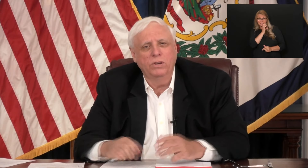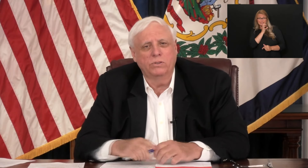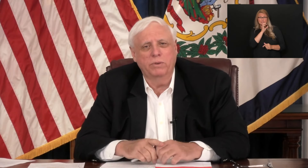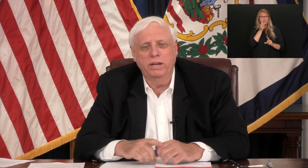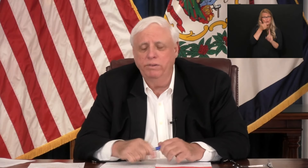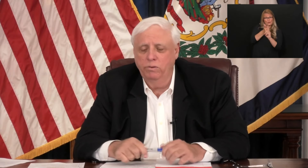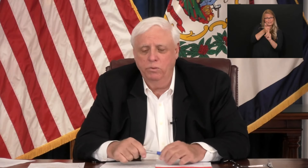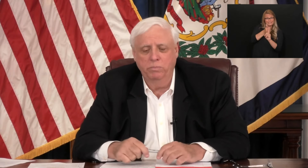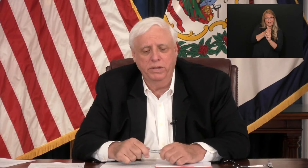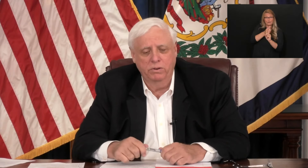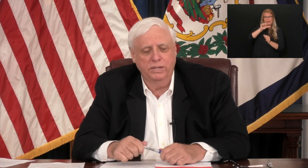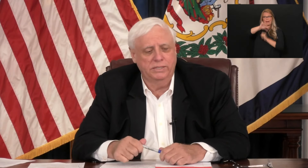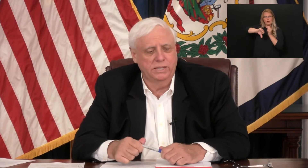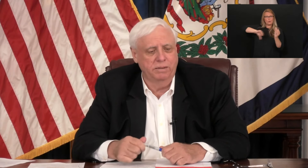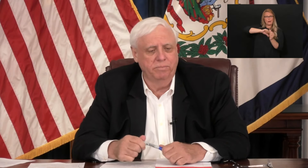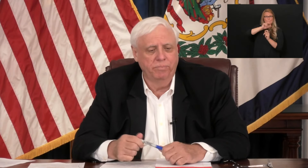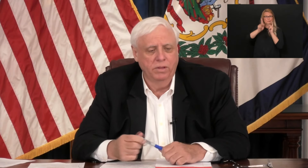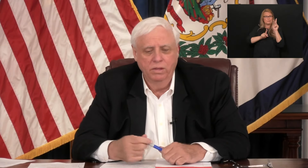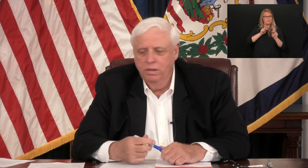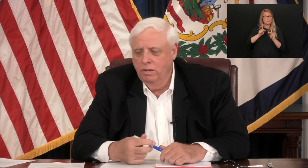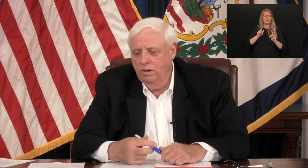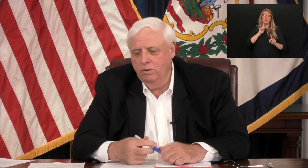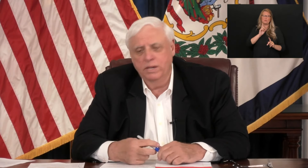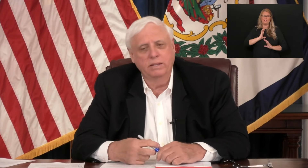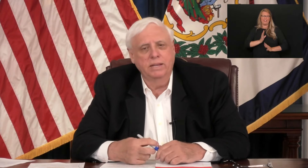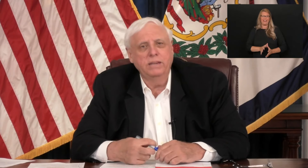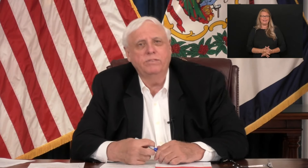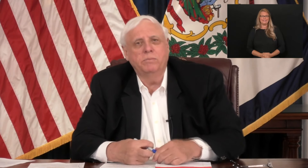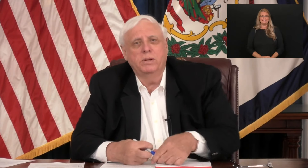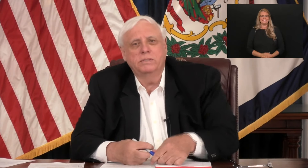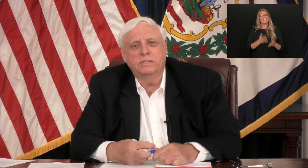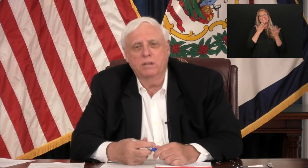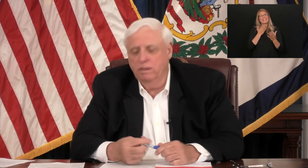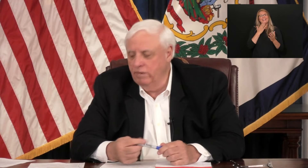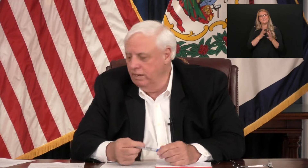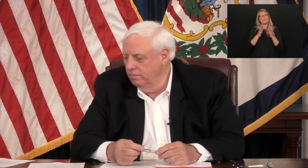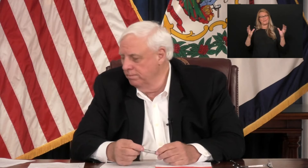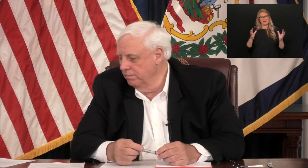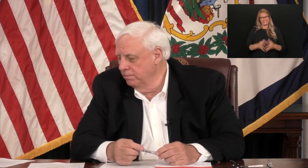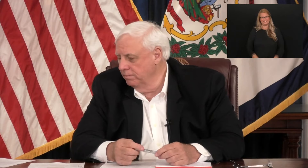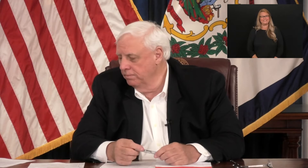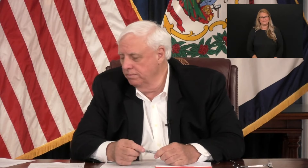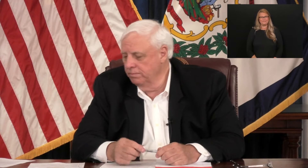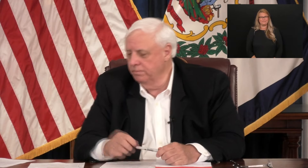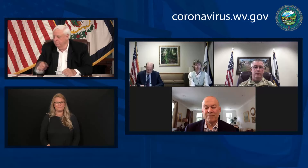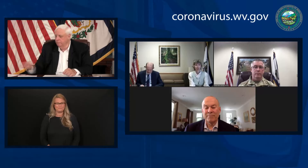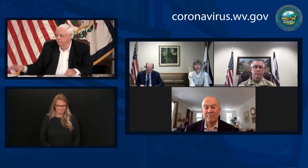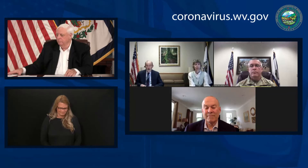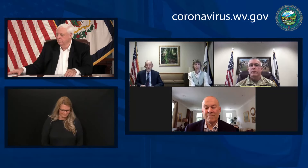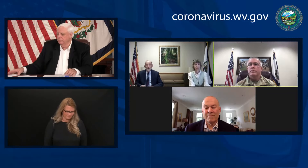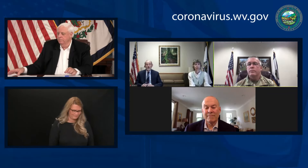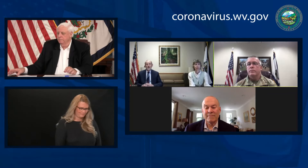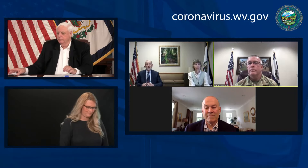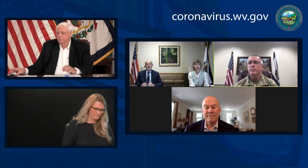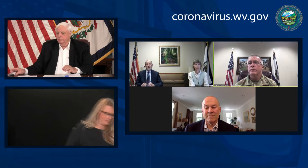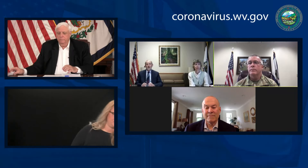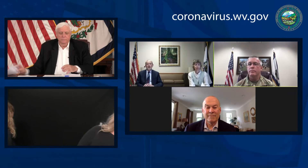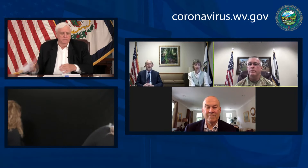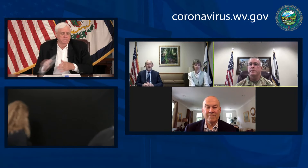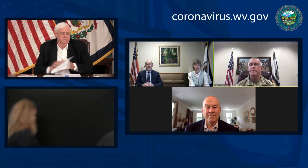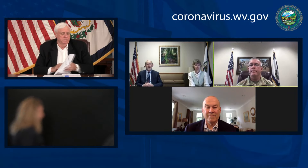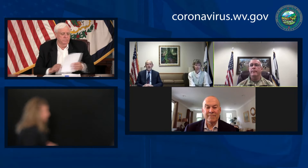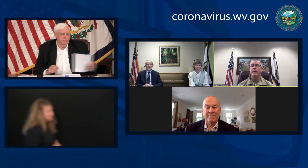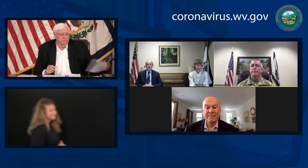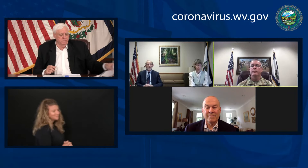all those around you, and we'll be in great shape. Okay, thank you so much. That's all I've got. All right, thank you, Governor. Let's first go to